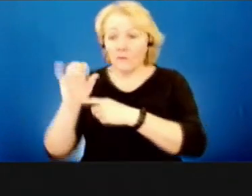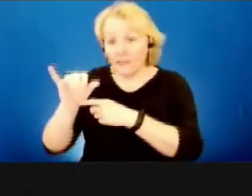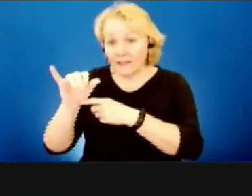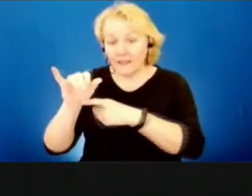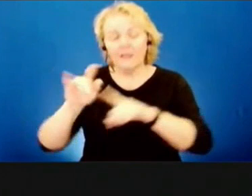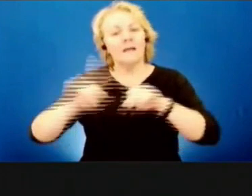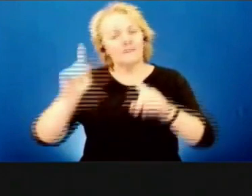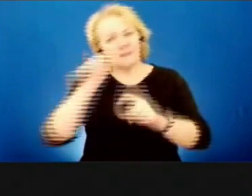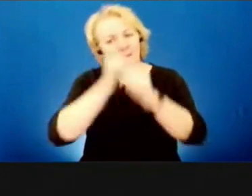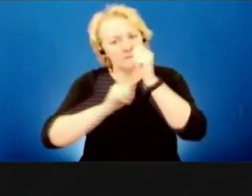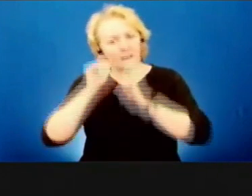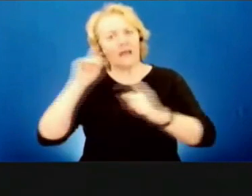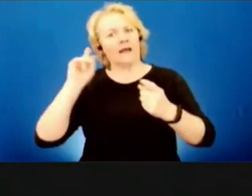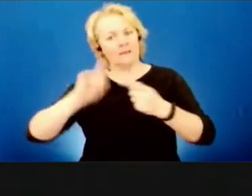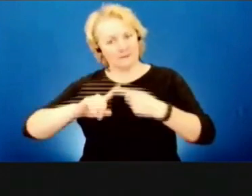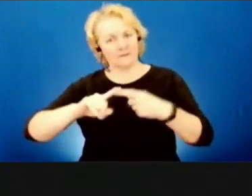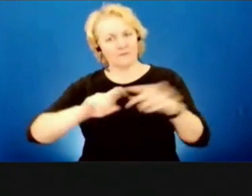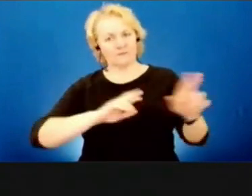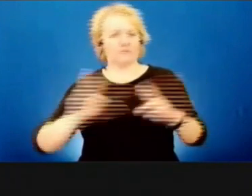on until it arrives.